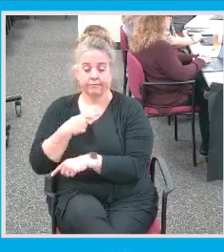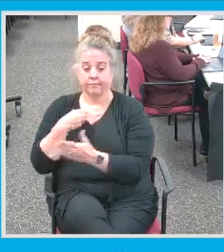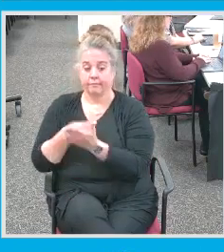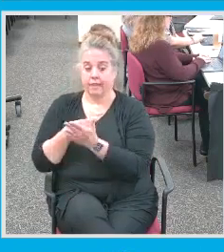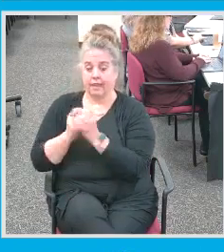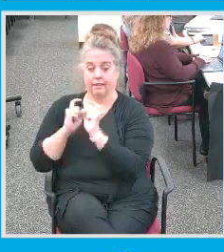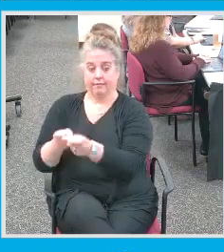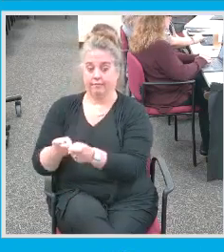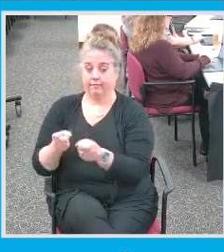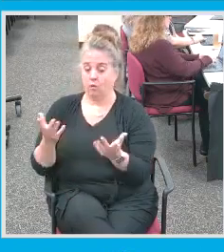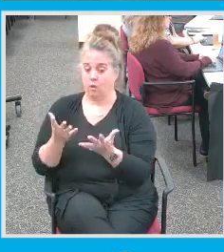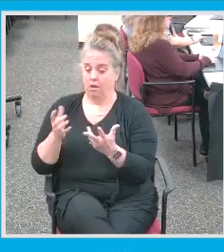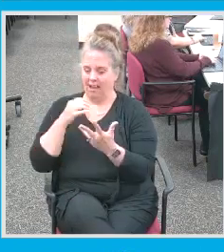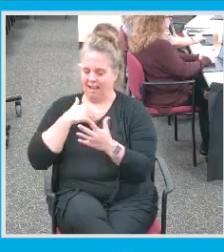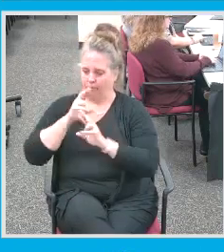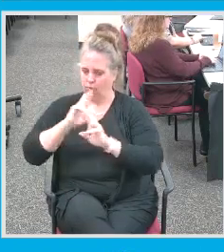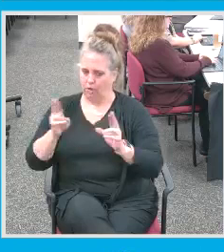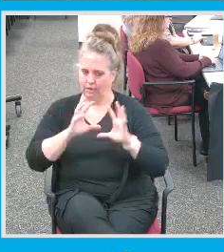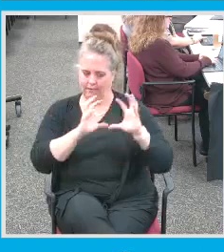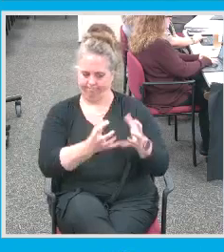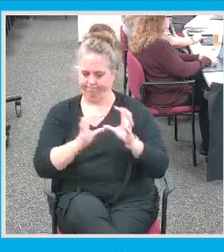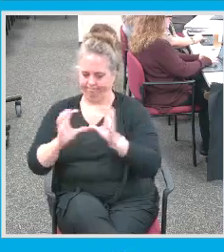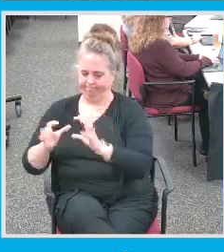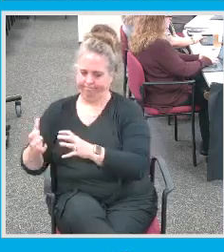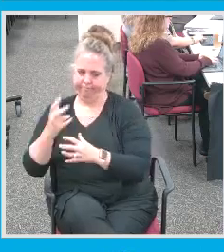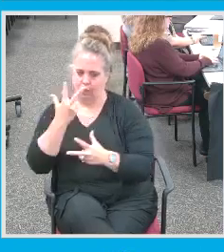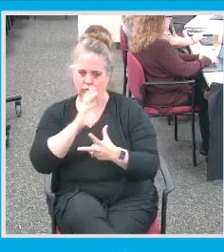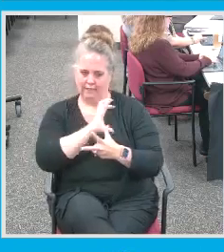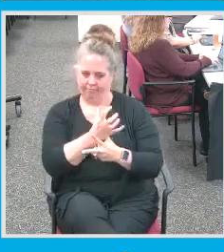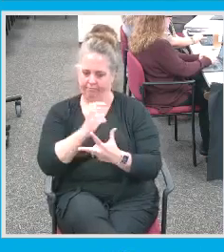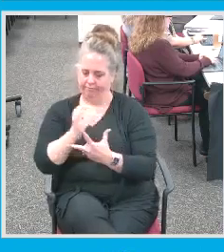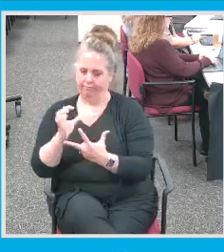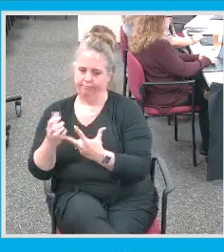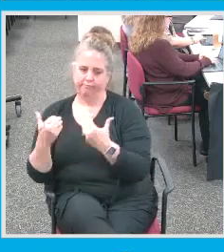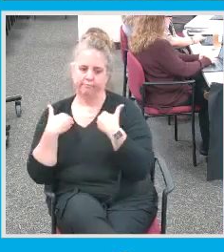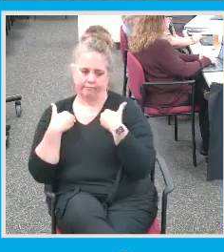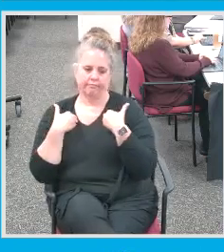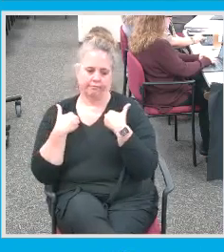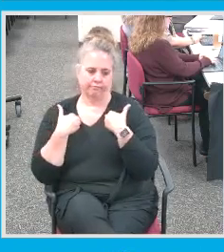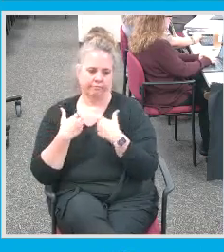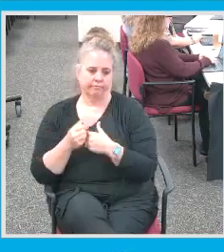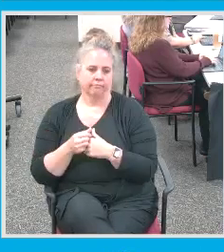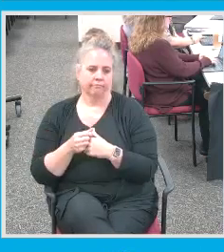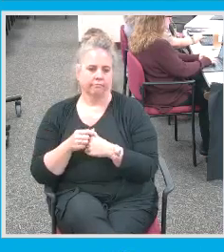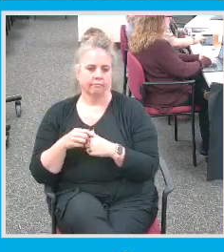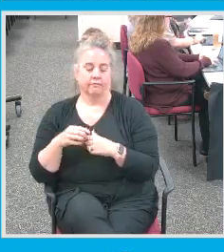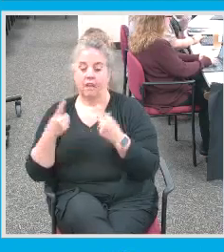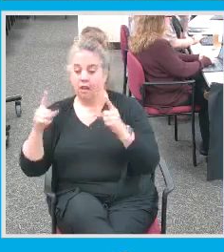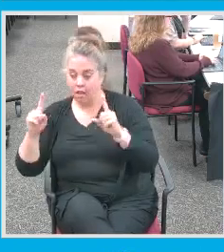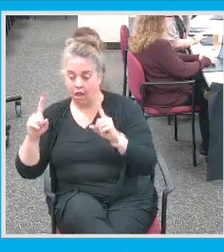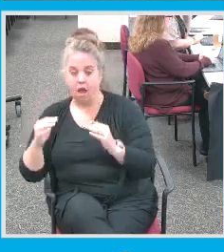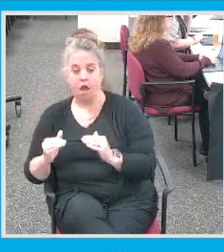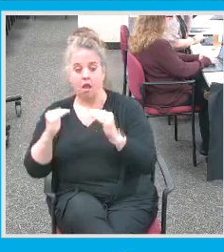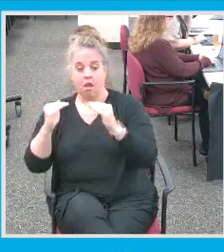works in conjunction with one another and elevates our level of success in effectively preventing youth substance use in the Fountain